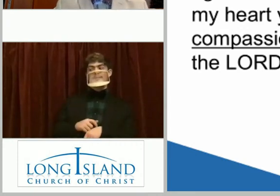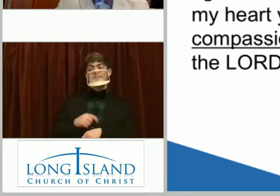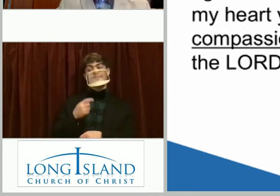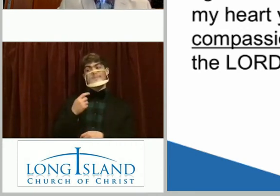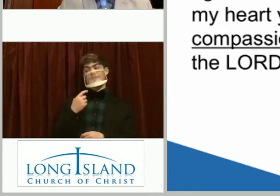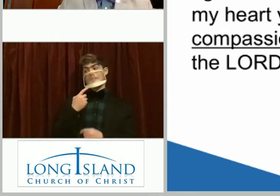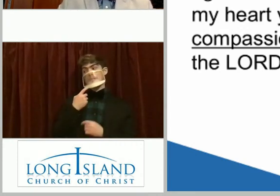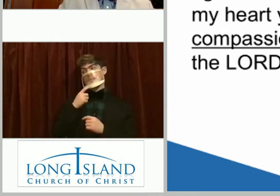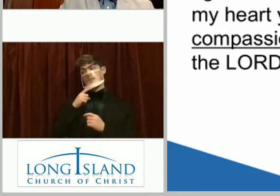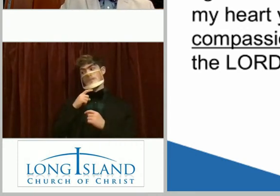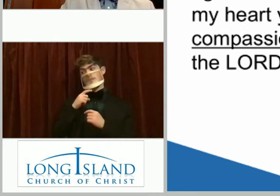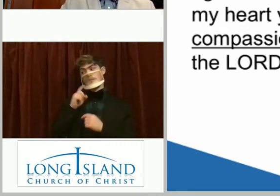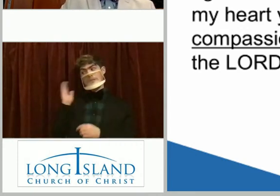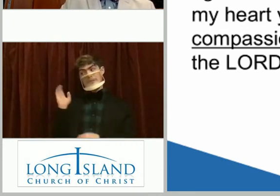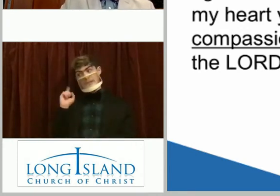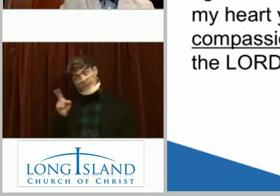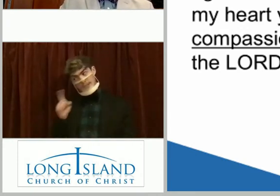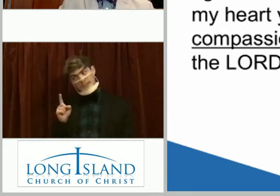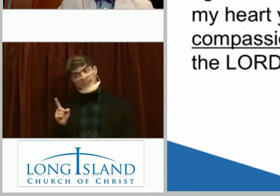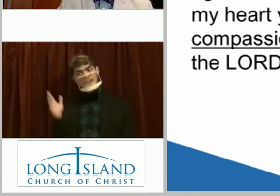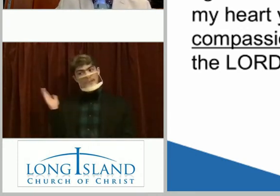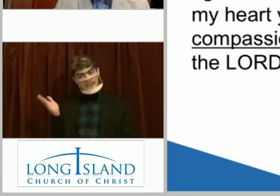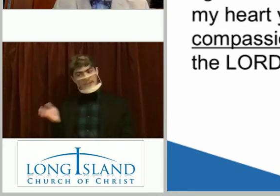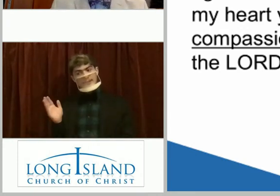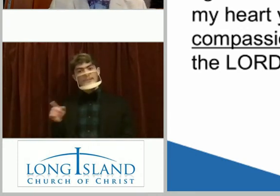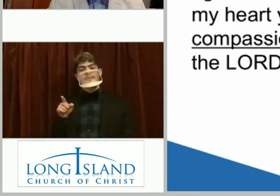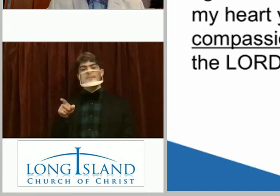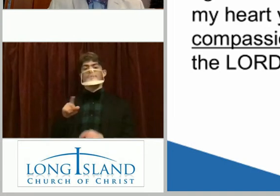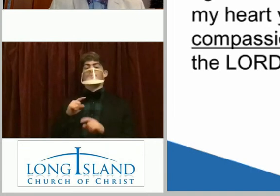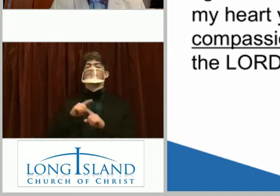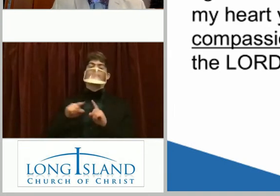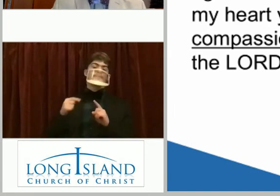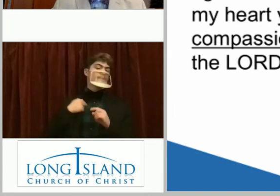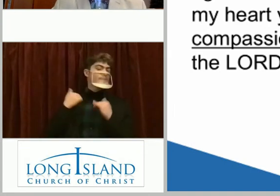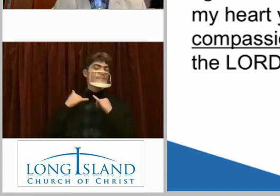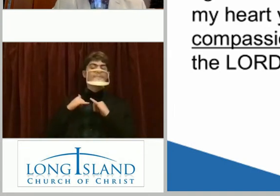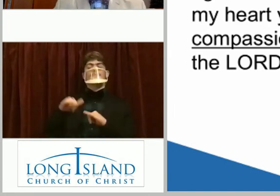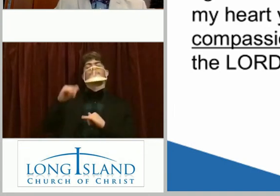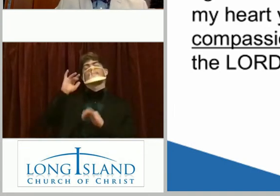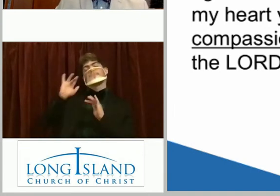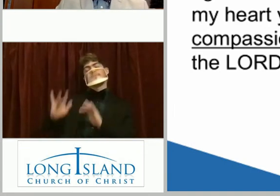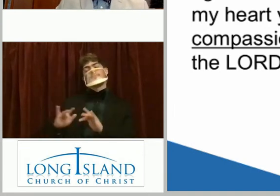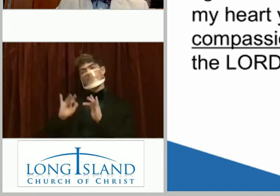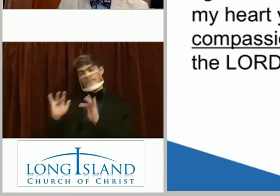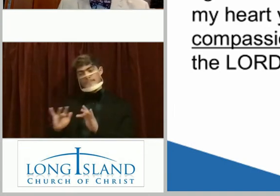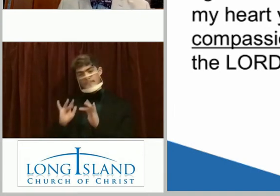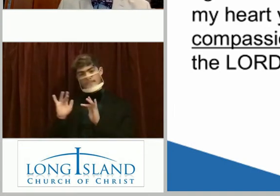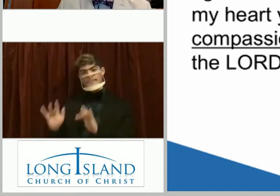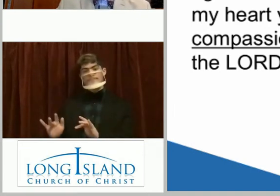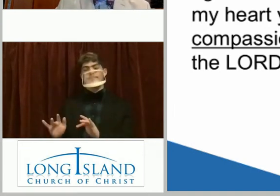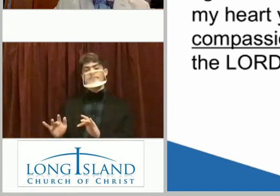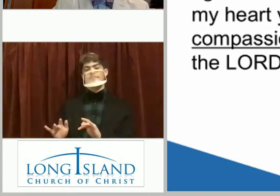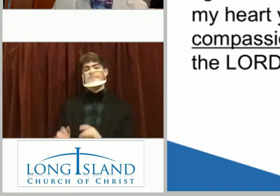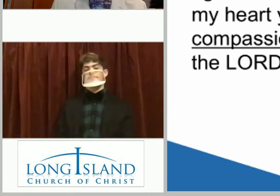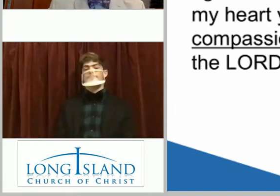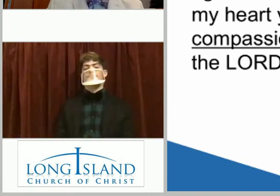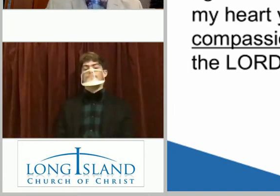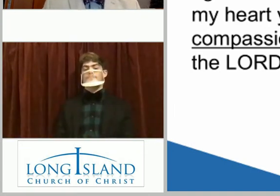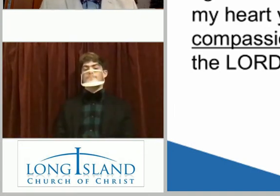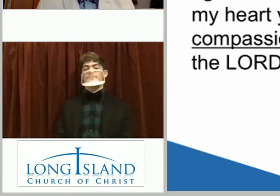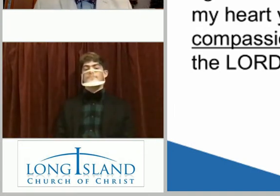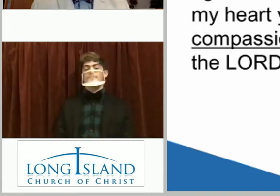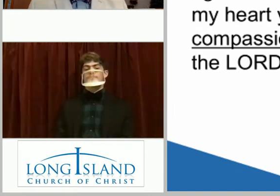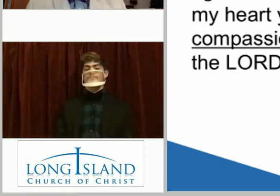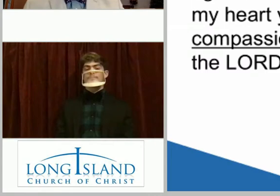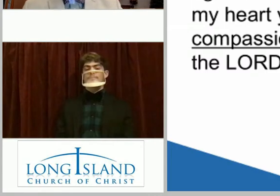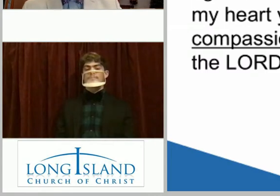him. Therefore, my heart yearns for him. I have great compassion for